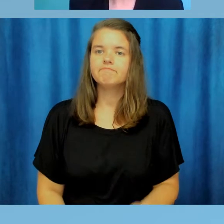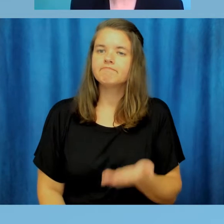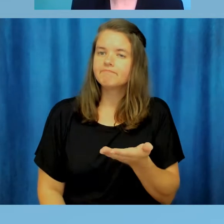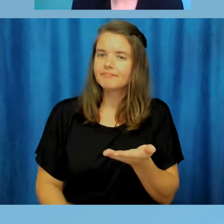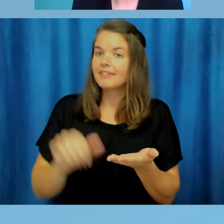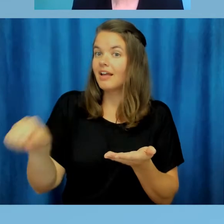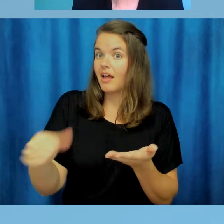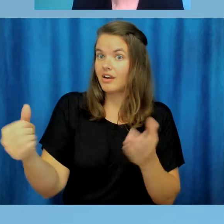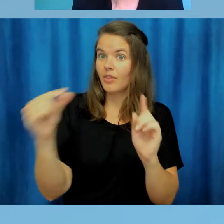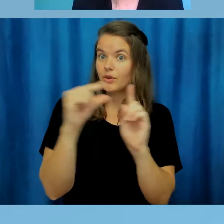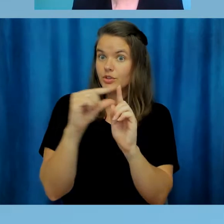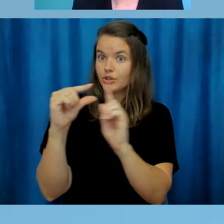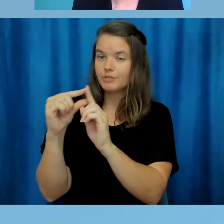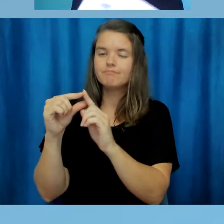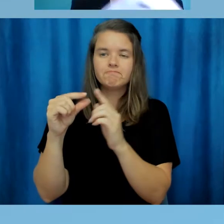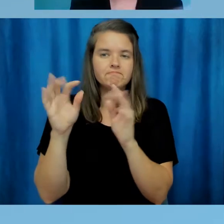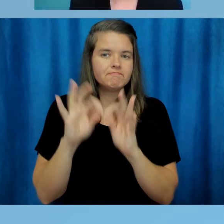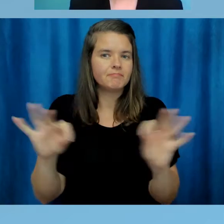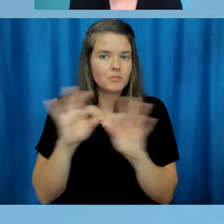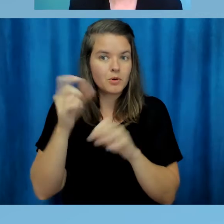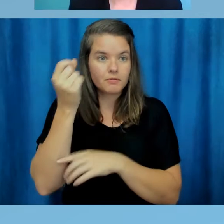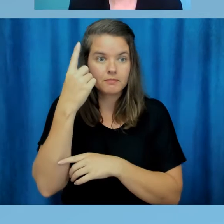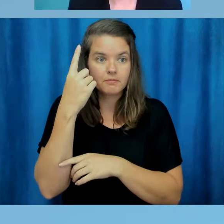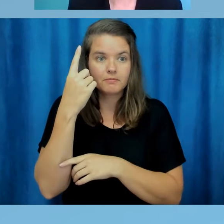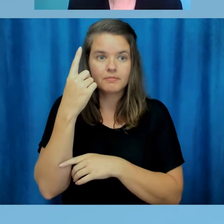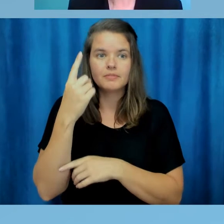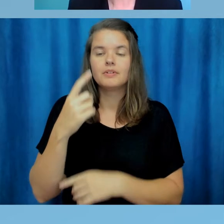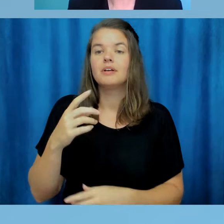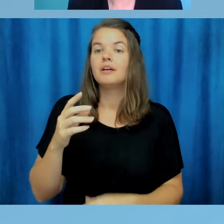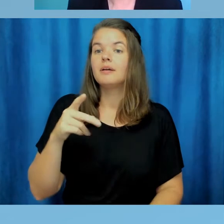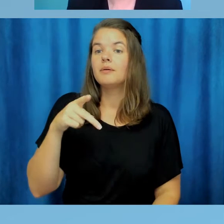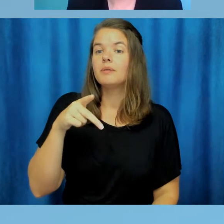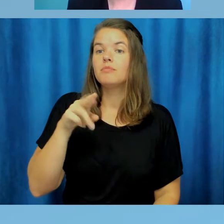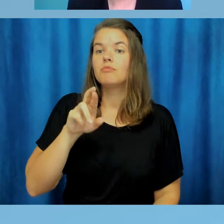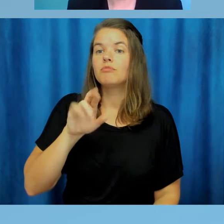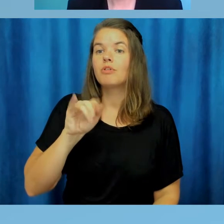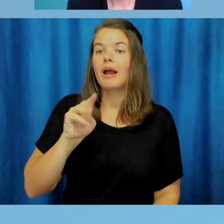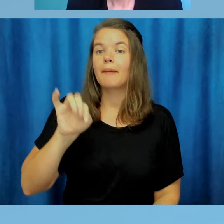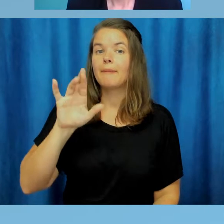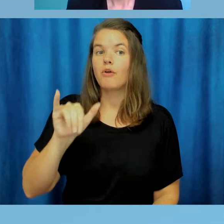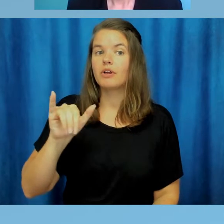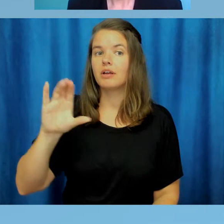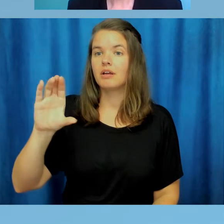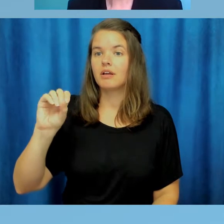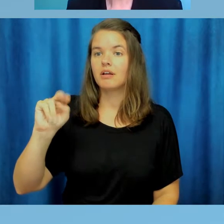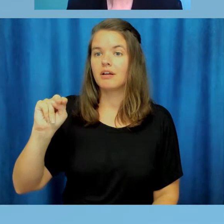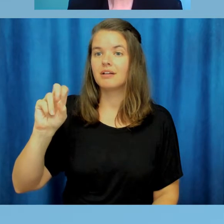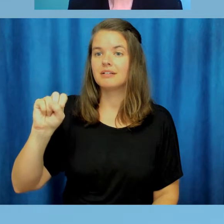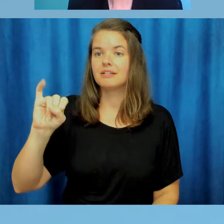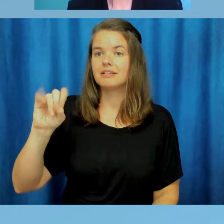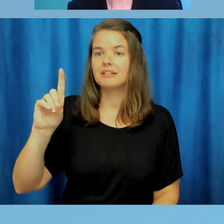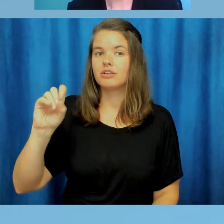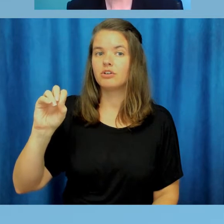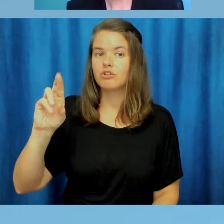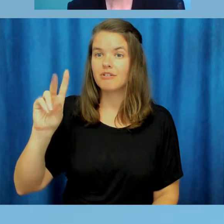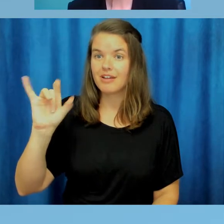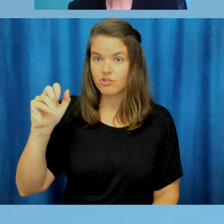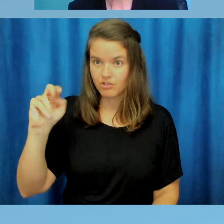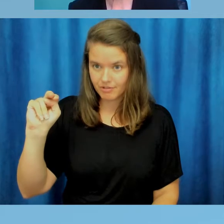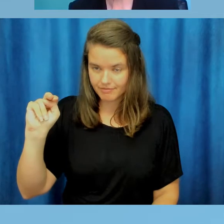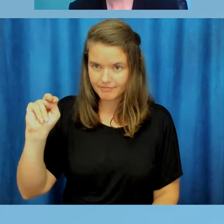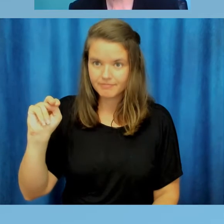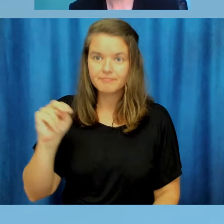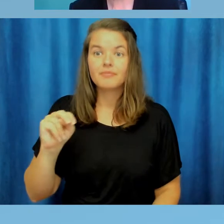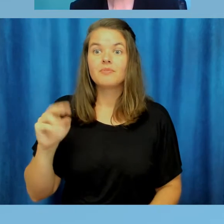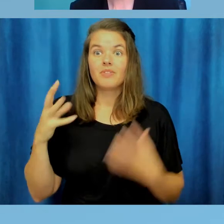So there's another term that's important to understand here, and that's called primary consideration. When the healthcare provider